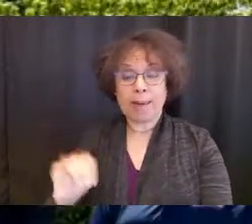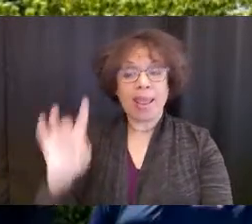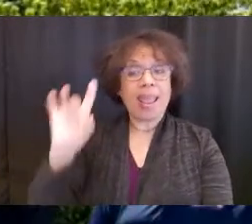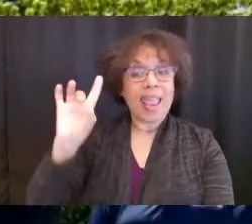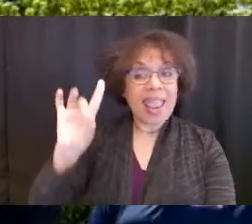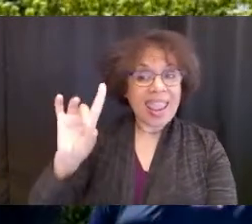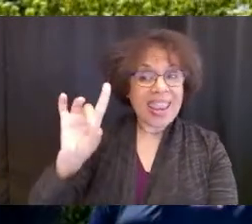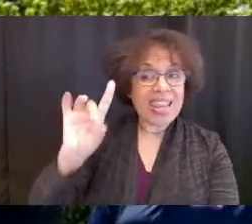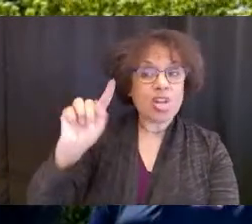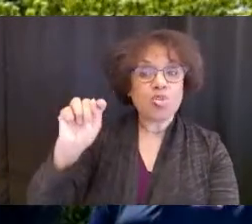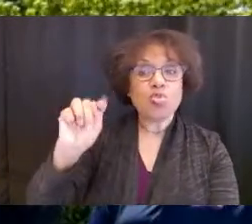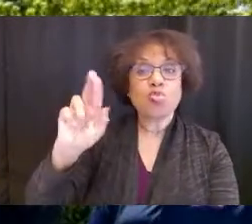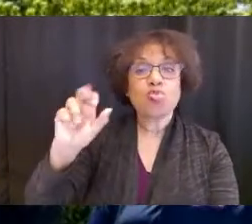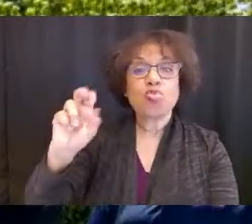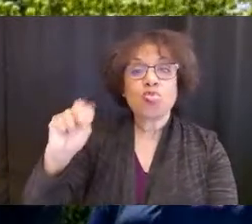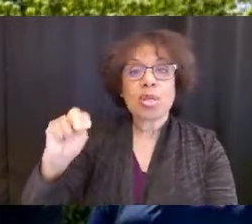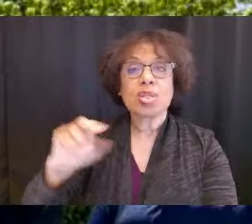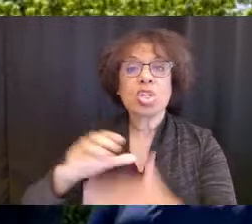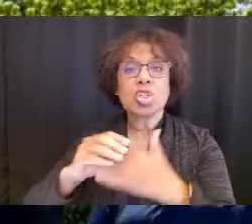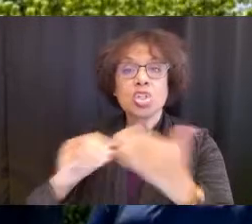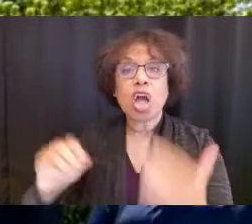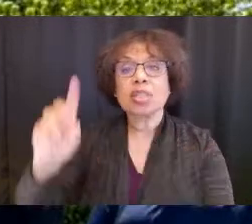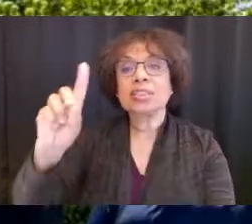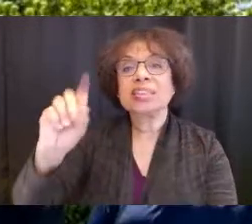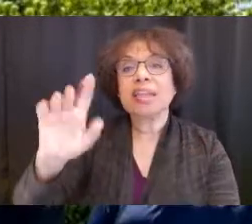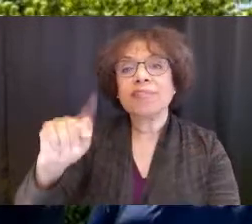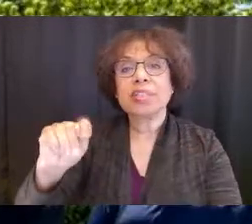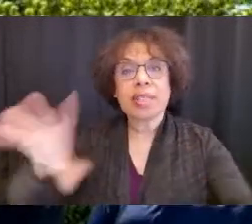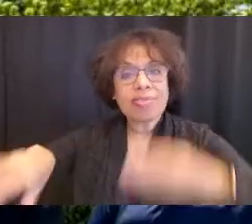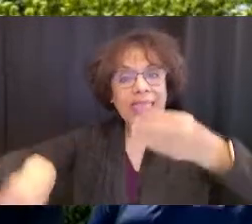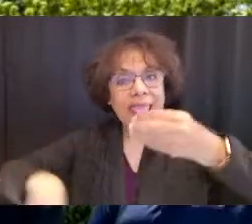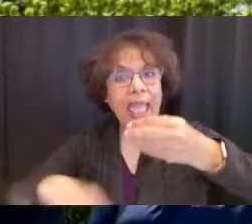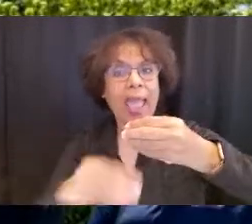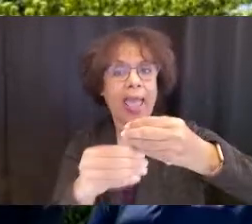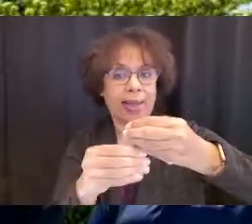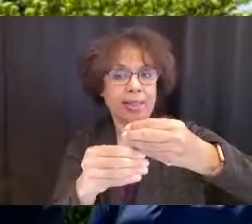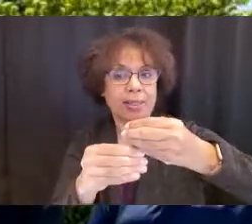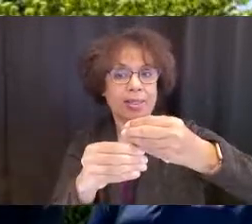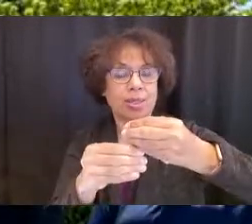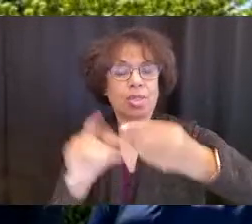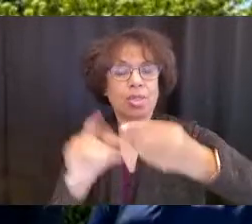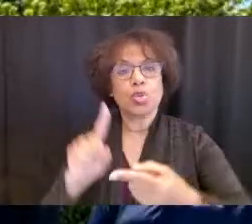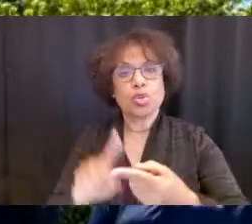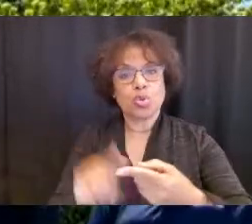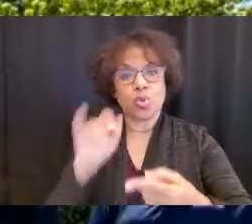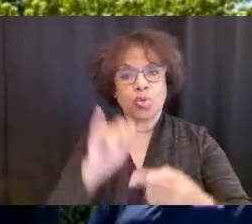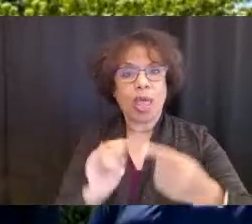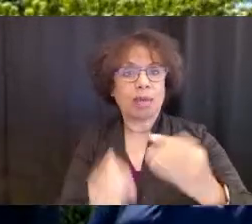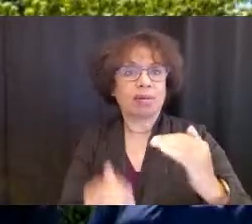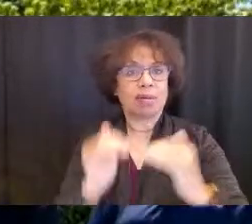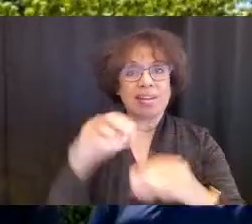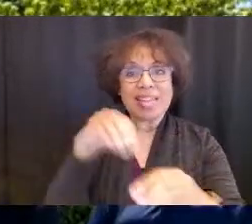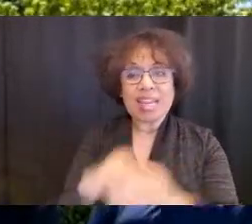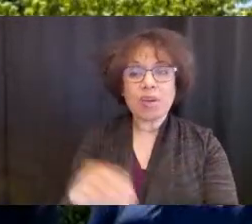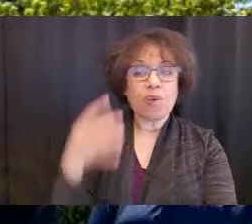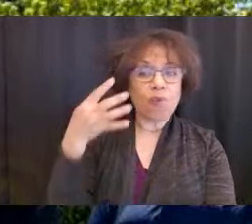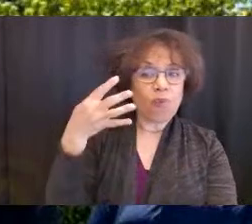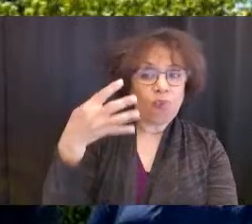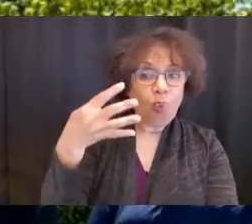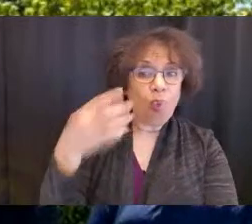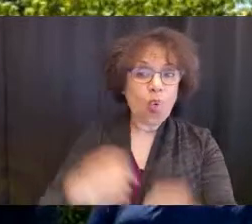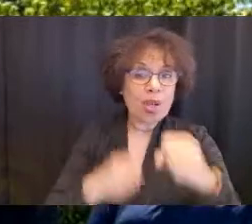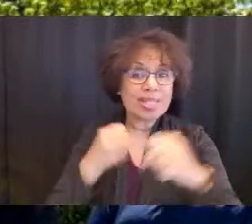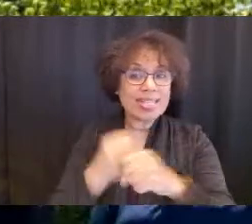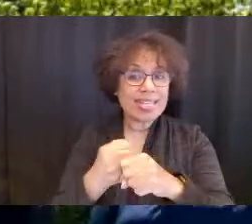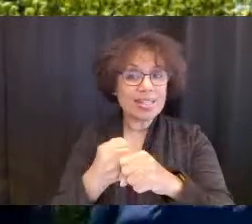trillion of deficit was added to the deficit in just 4 short years